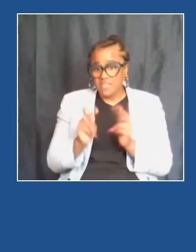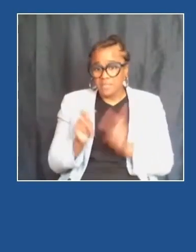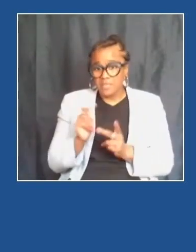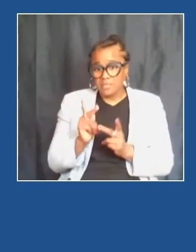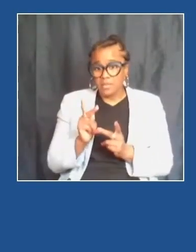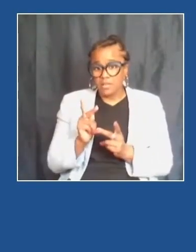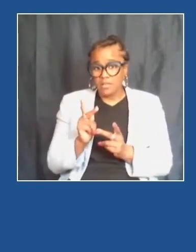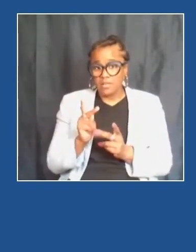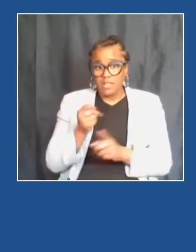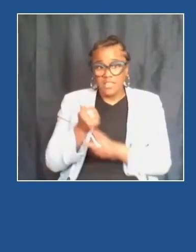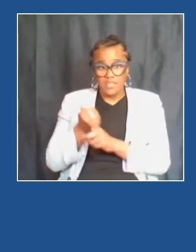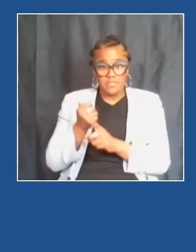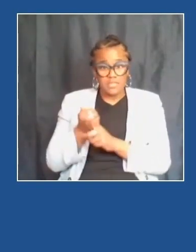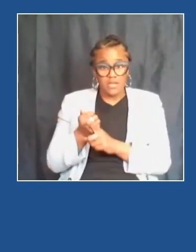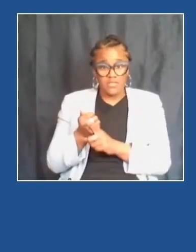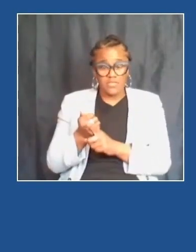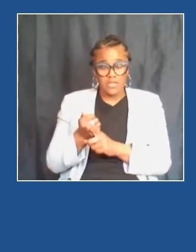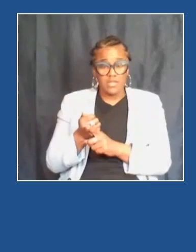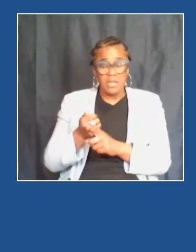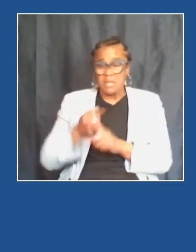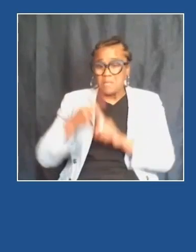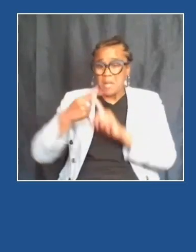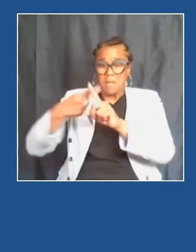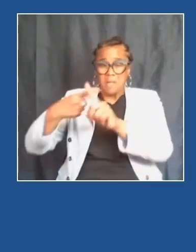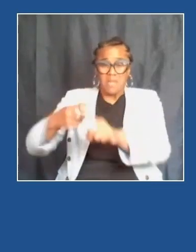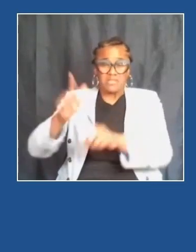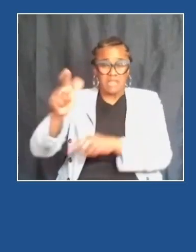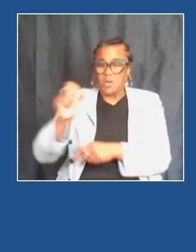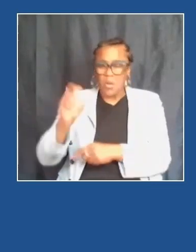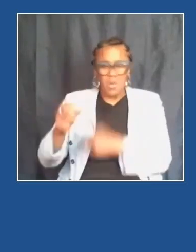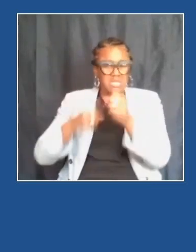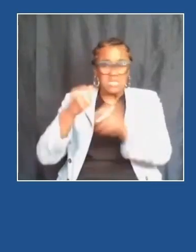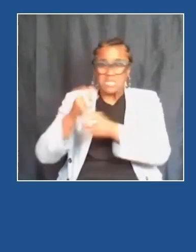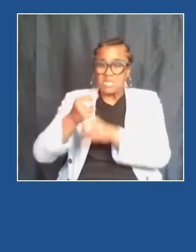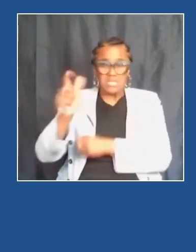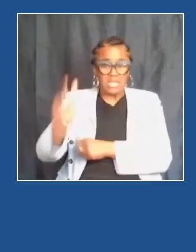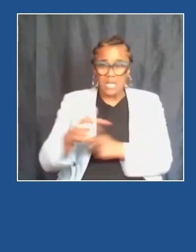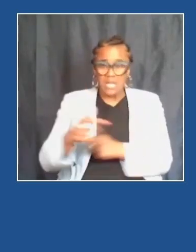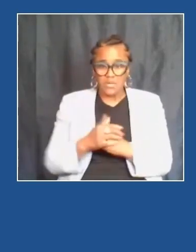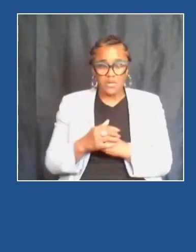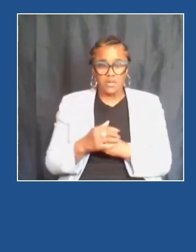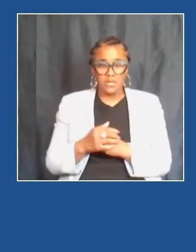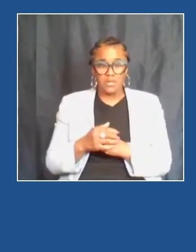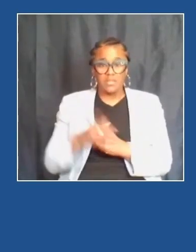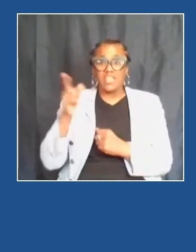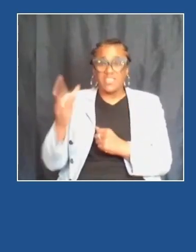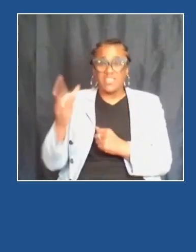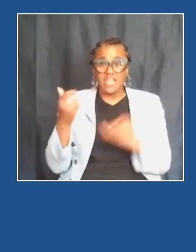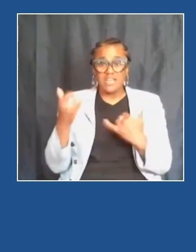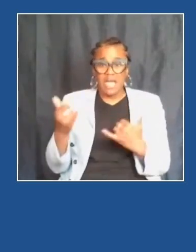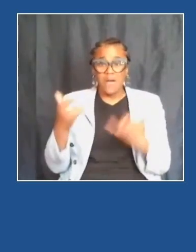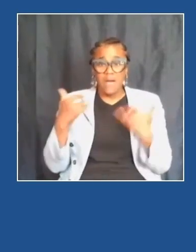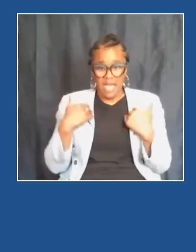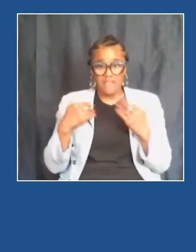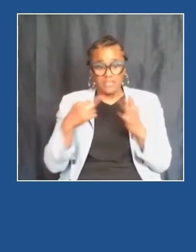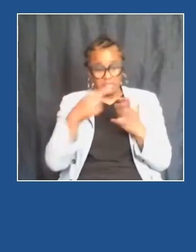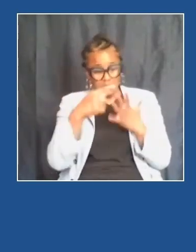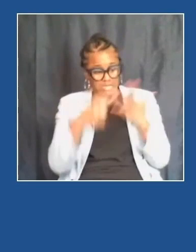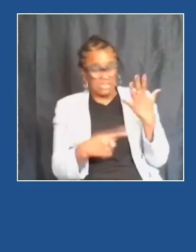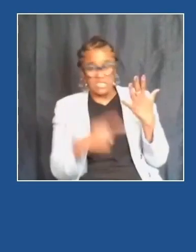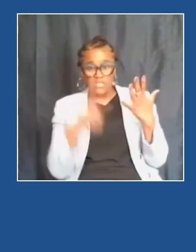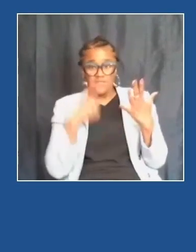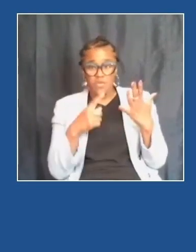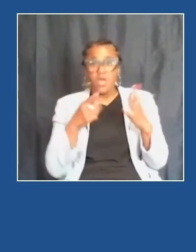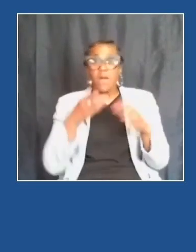months and months later, sometimes years later, met criteria for post-traumatic stress disorder, where